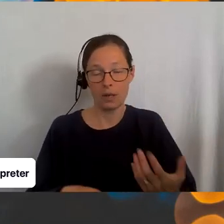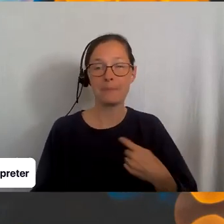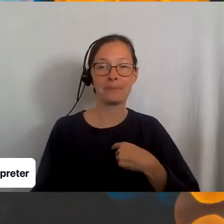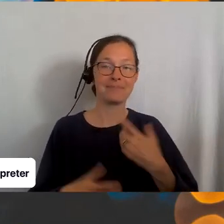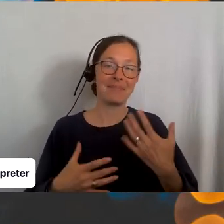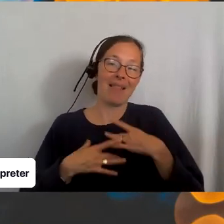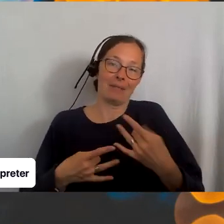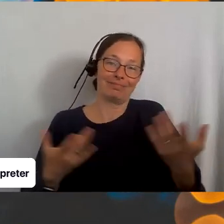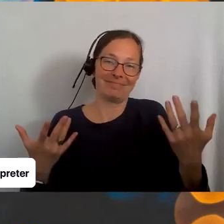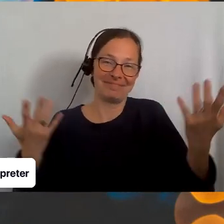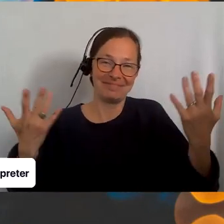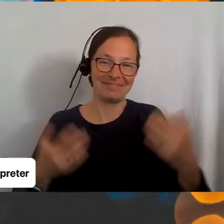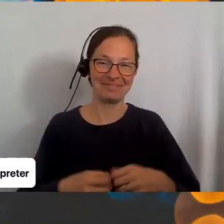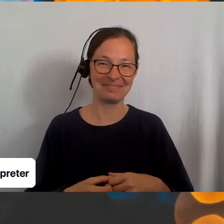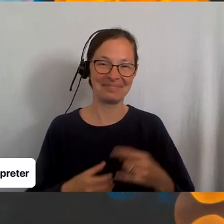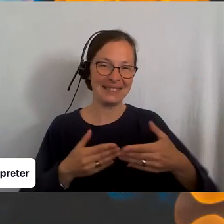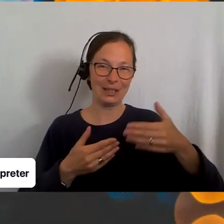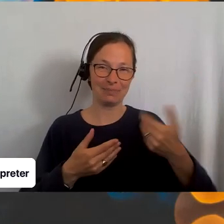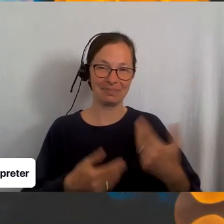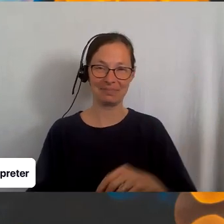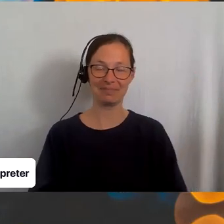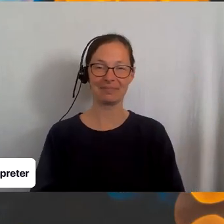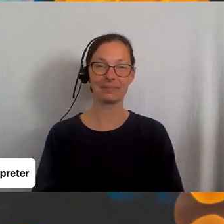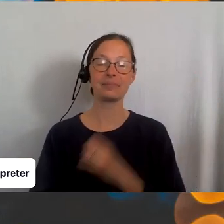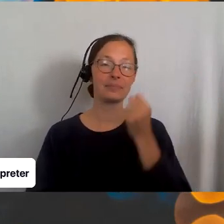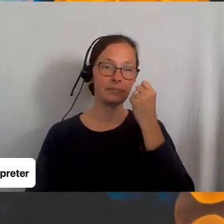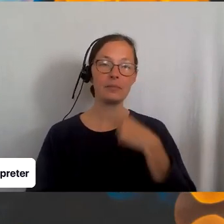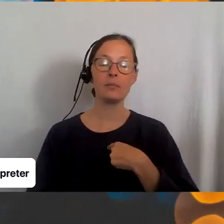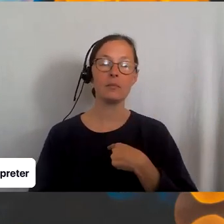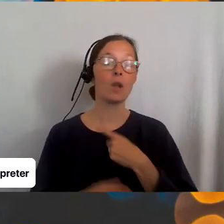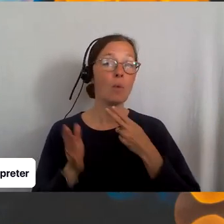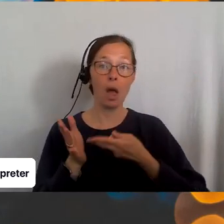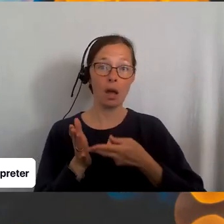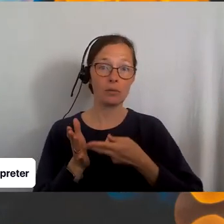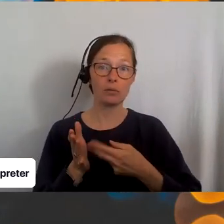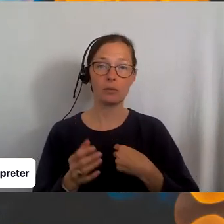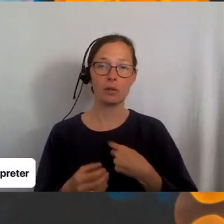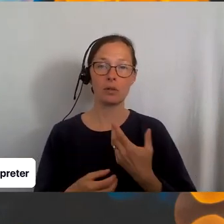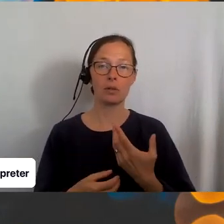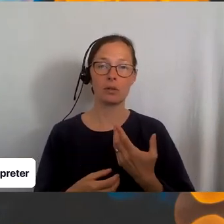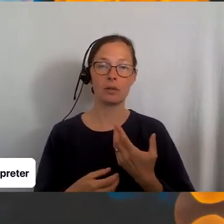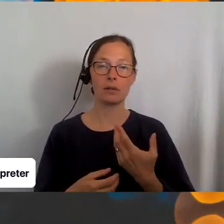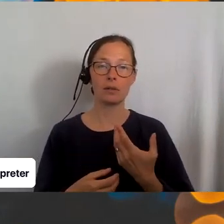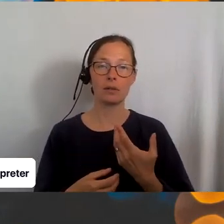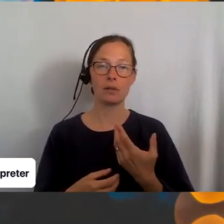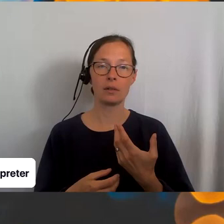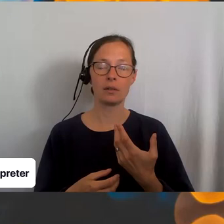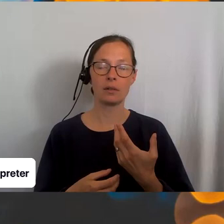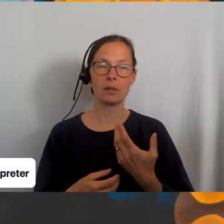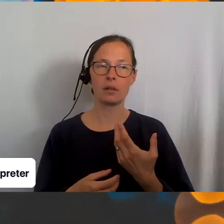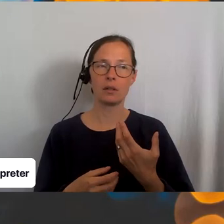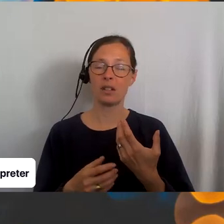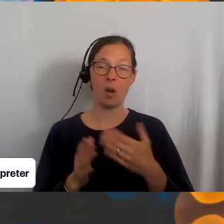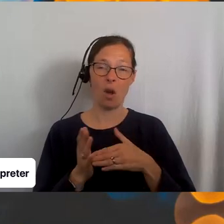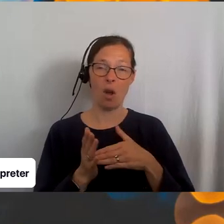like it. It just is easy. But I honestly, I don't think you can really see a